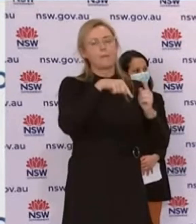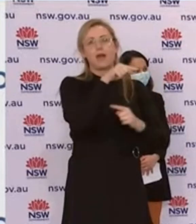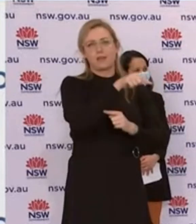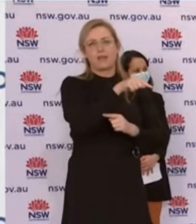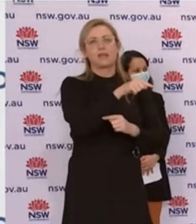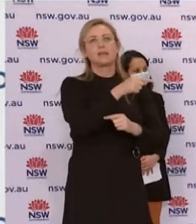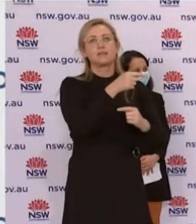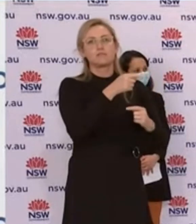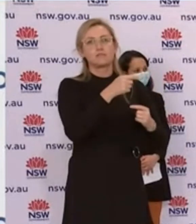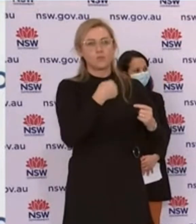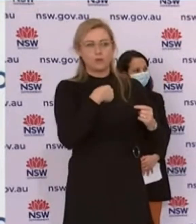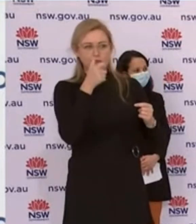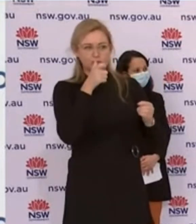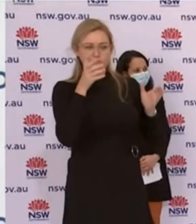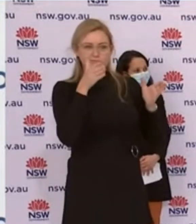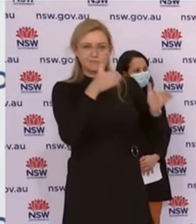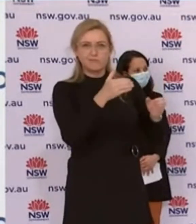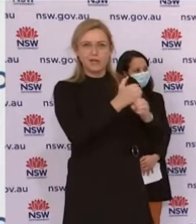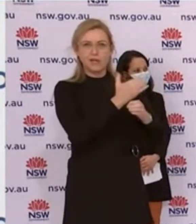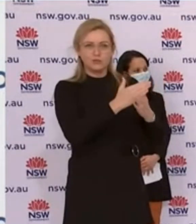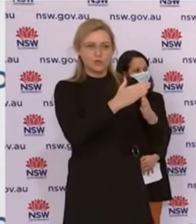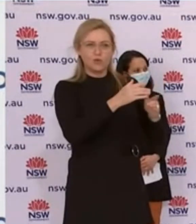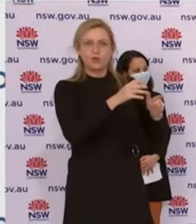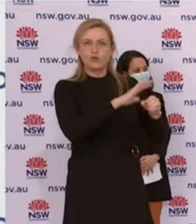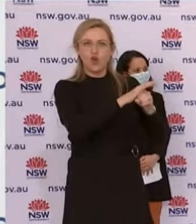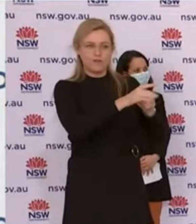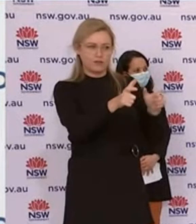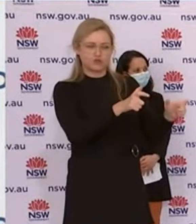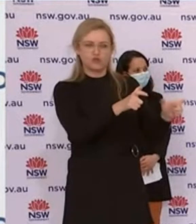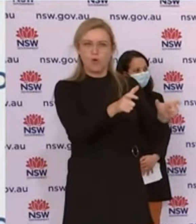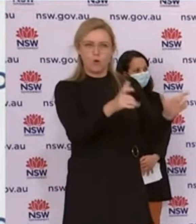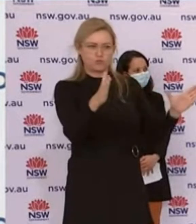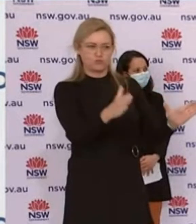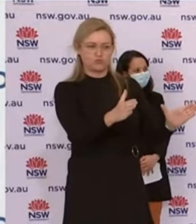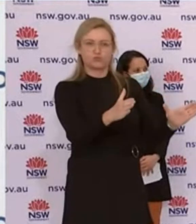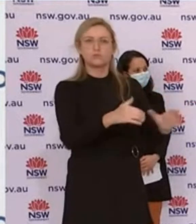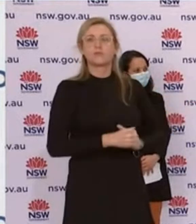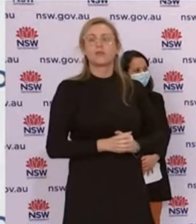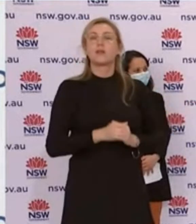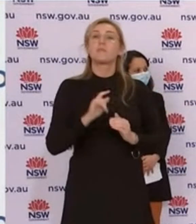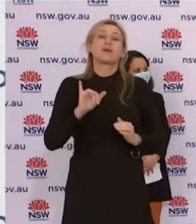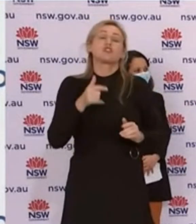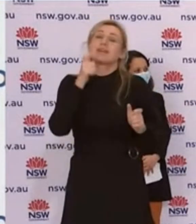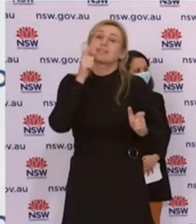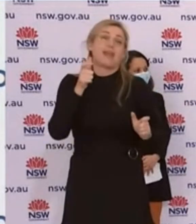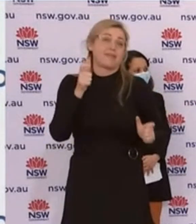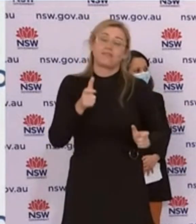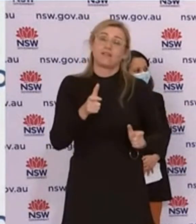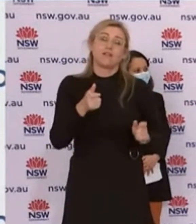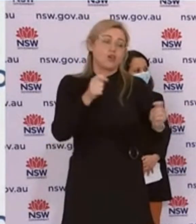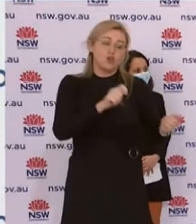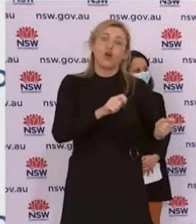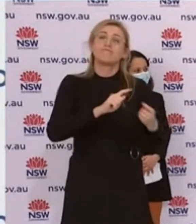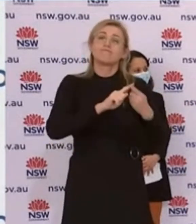intensive activity in those communities to make sure the virus doesn't get out of control. So this is a precaution. We just ask everybody to be patient.